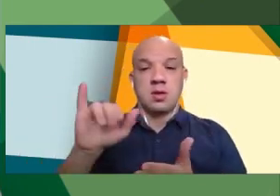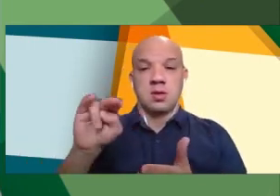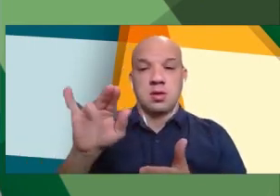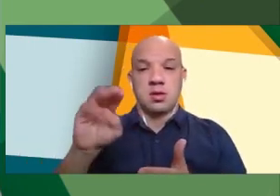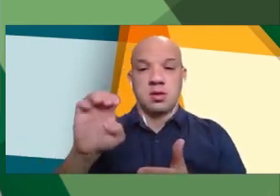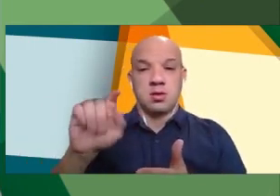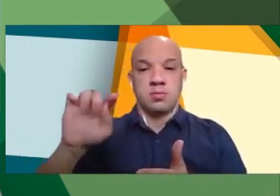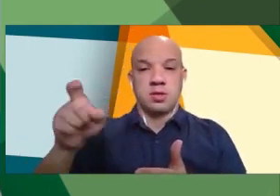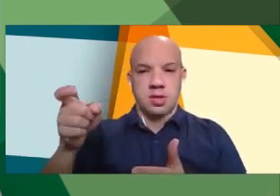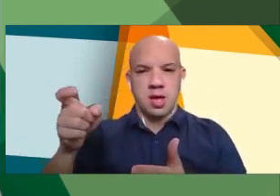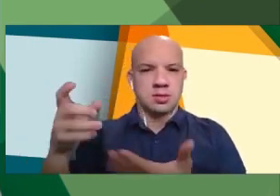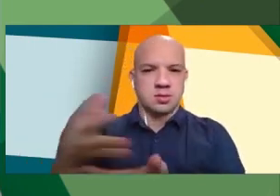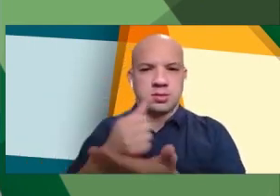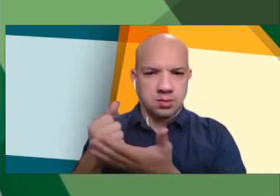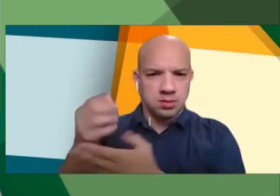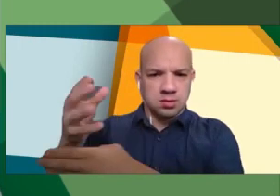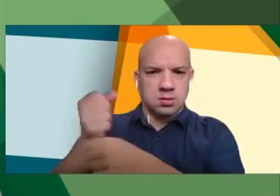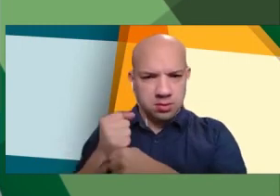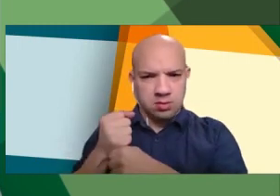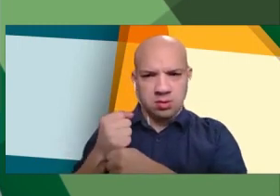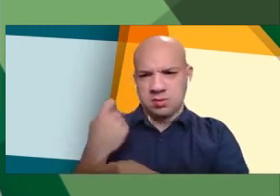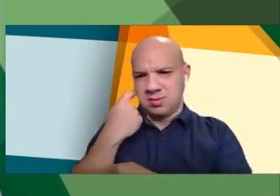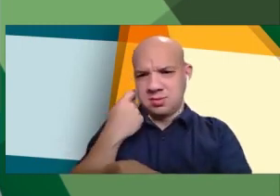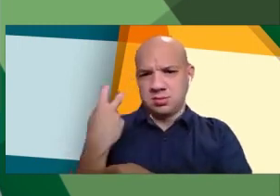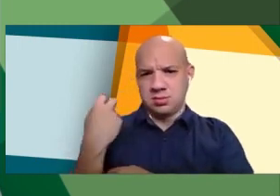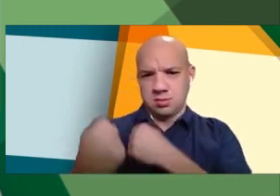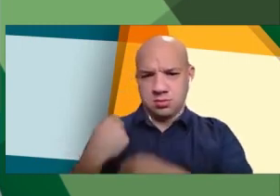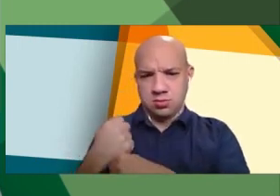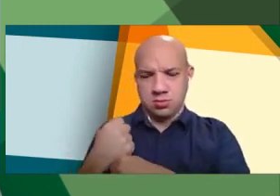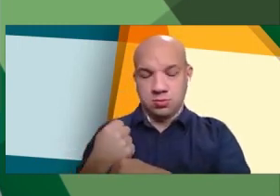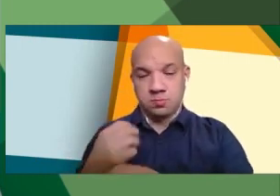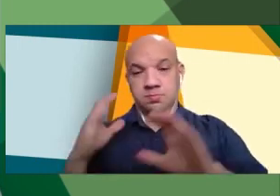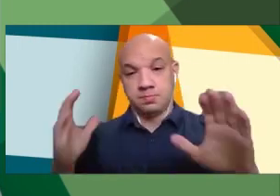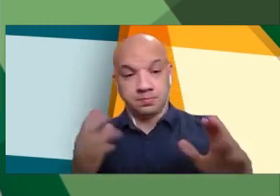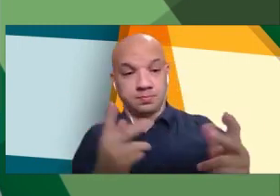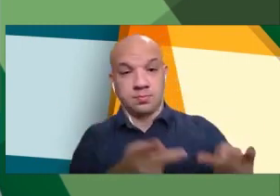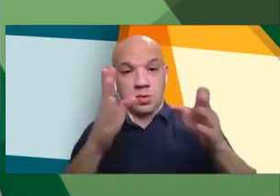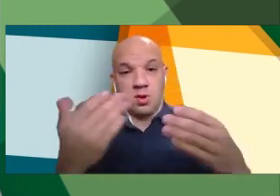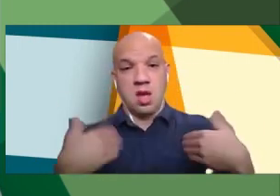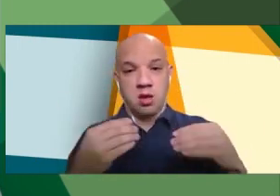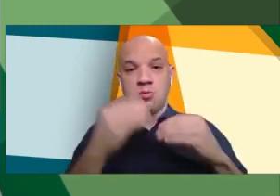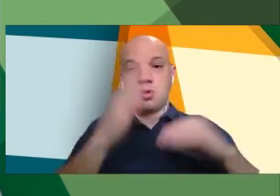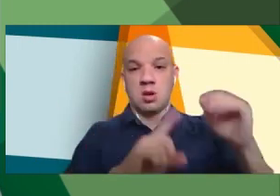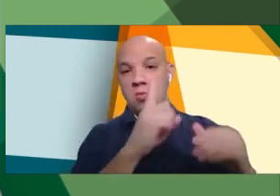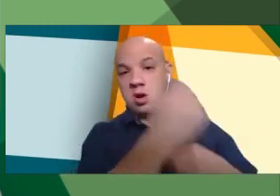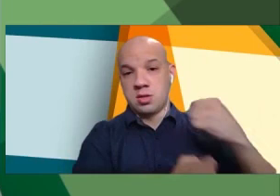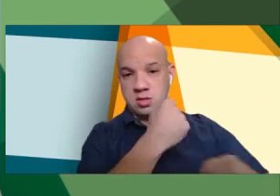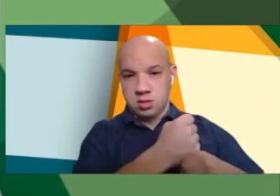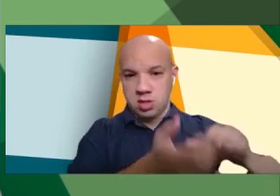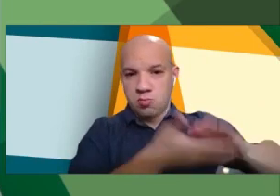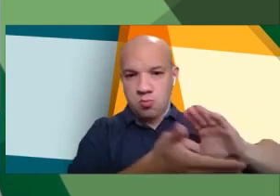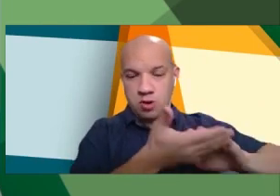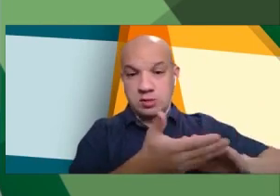for the same 2 years. And if a proposer has more than 1 year in operation, but less than 2,